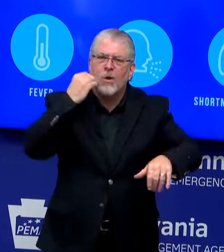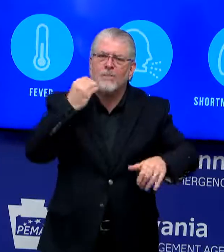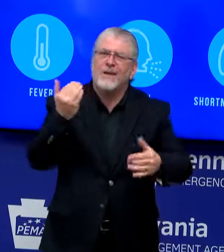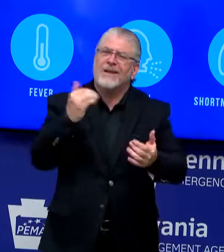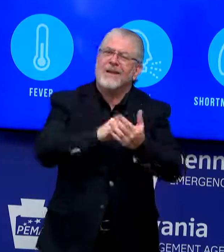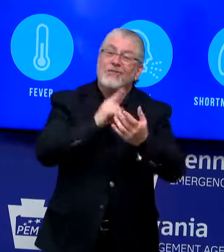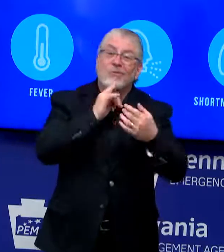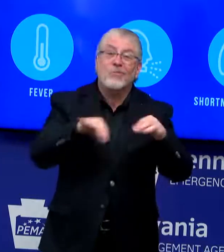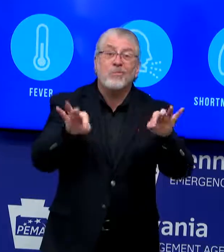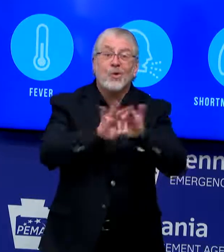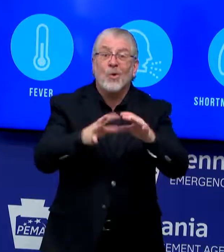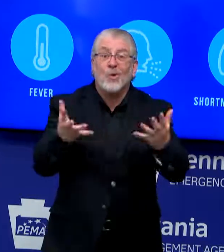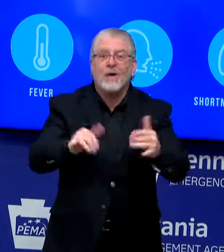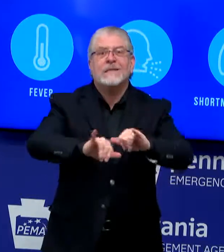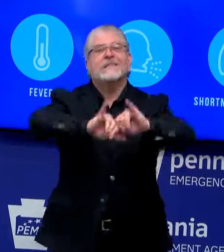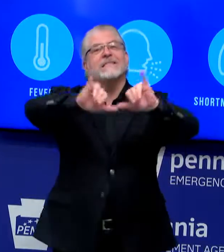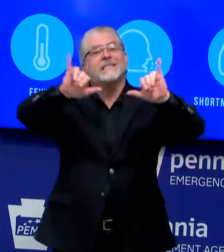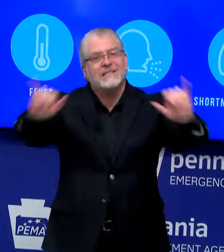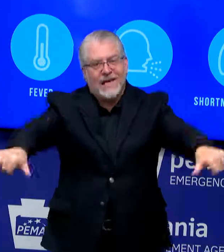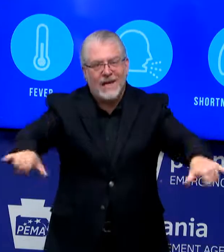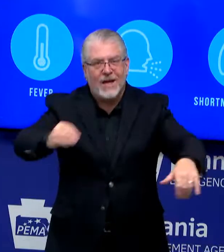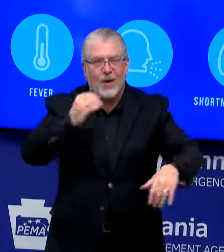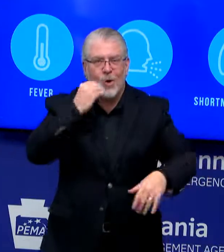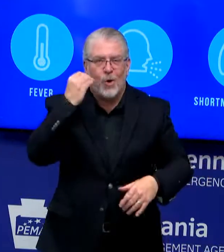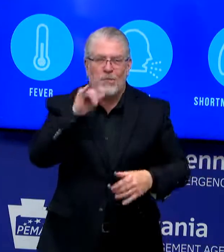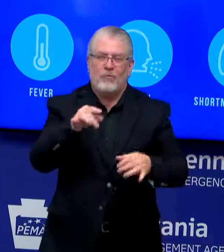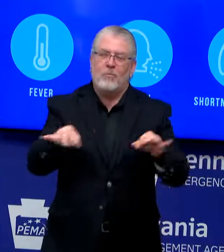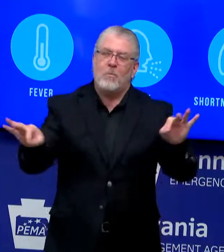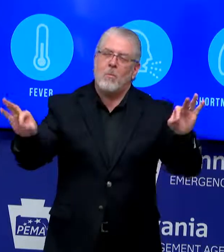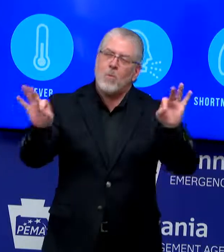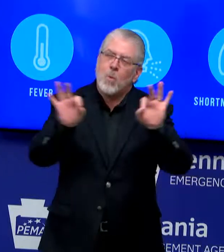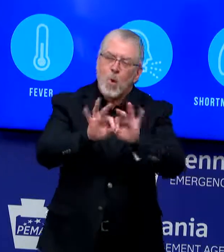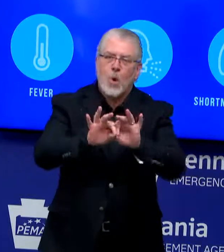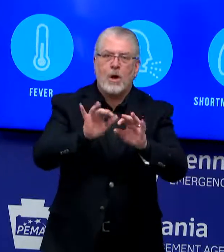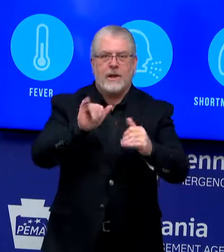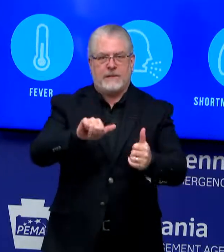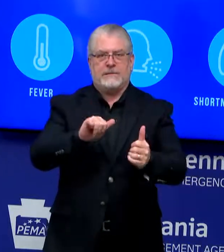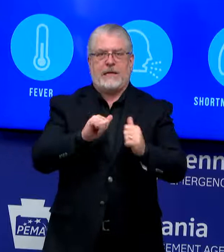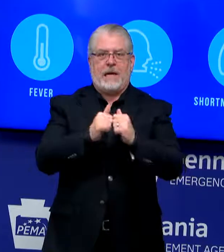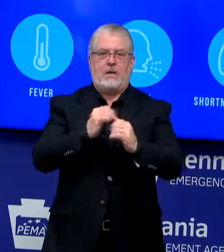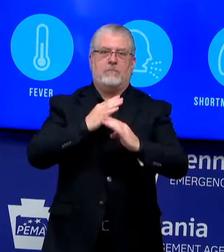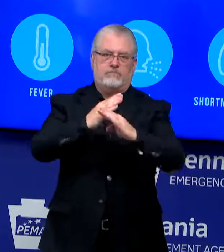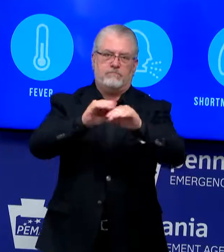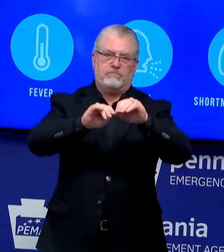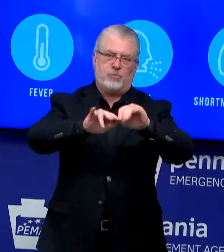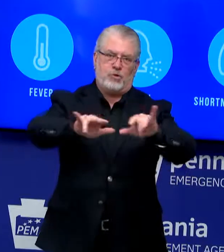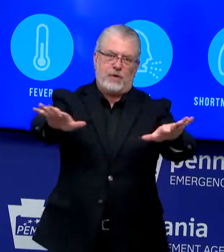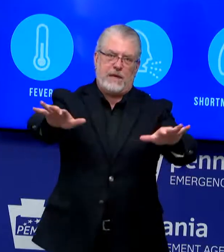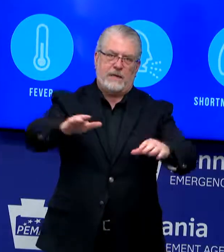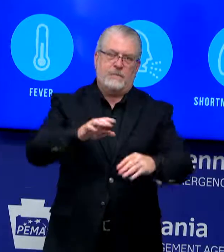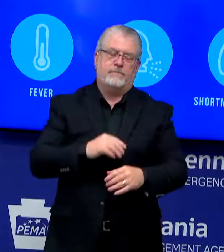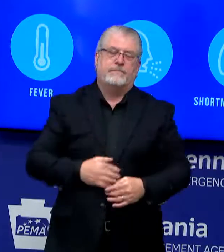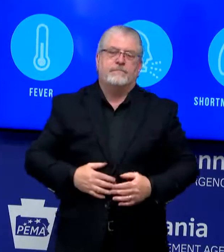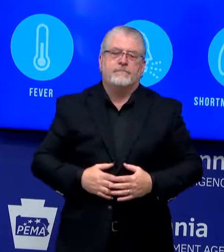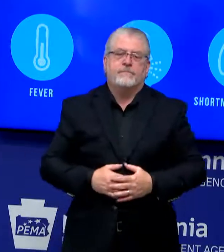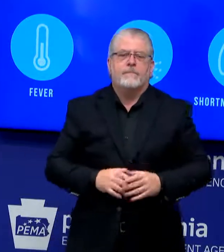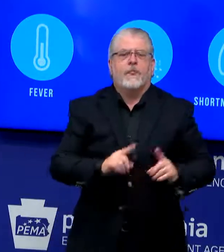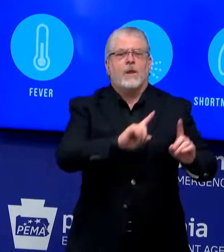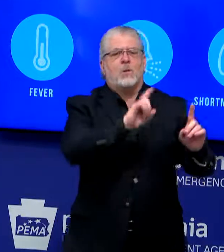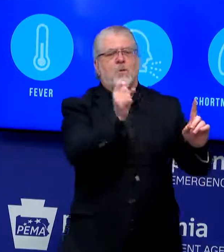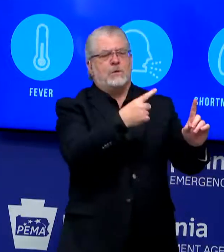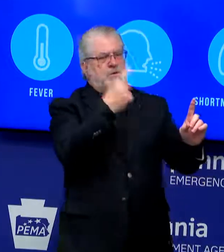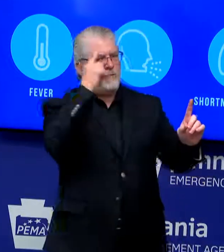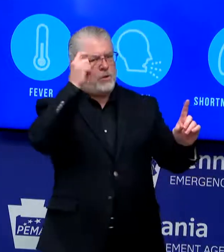deadly virus. Governor, the next question is for you. From the Pittsburgh Business Times, are there